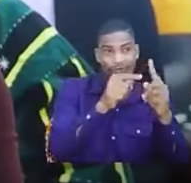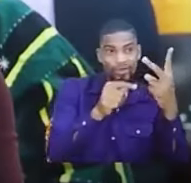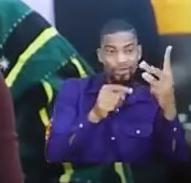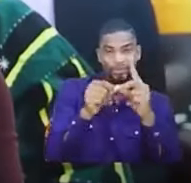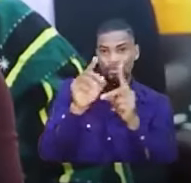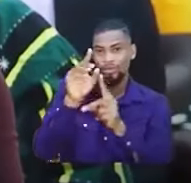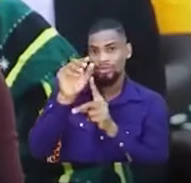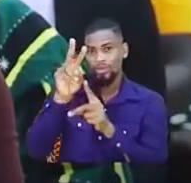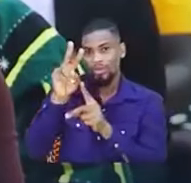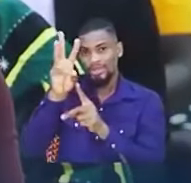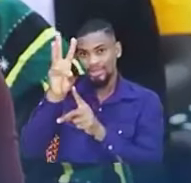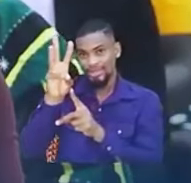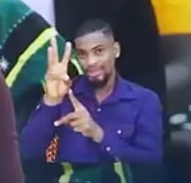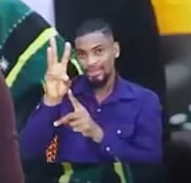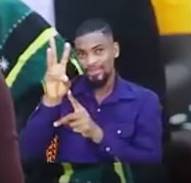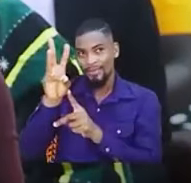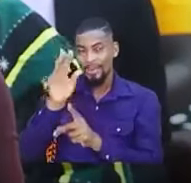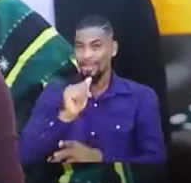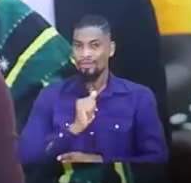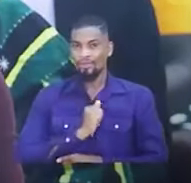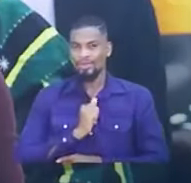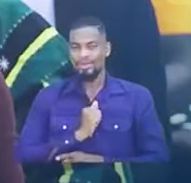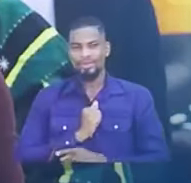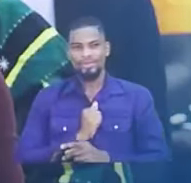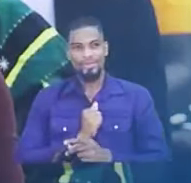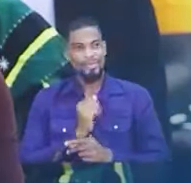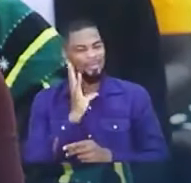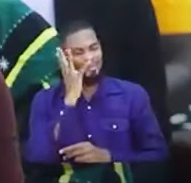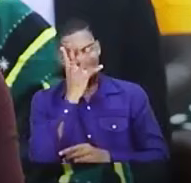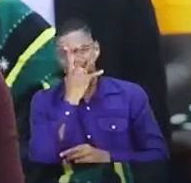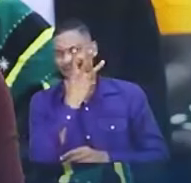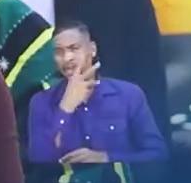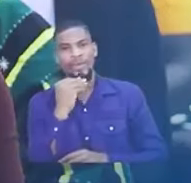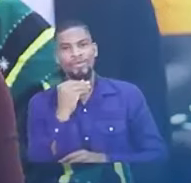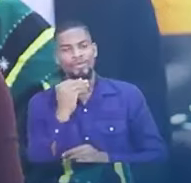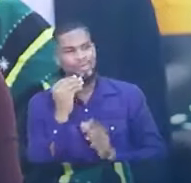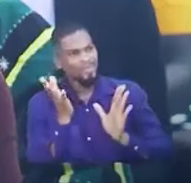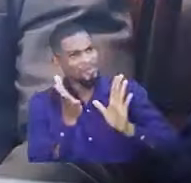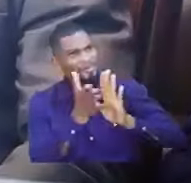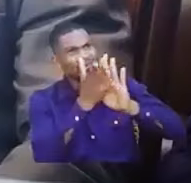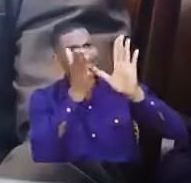was highly praised for his handsome